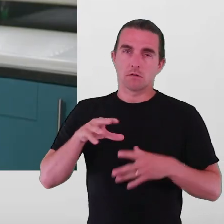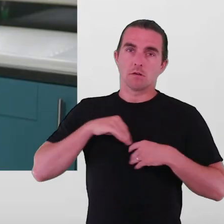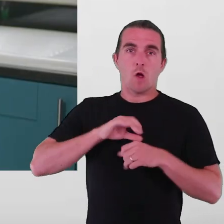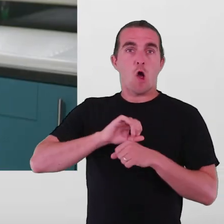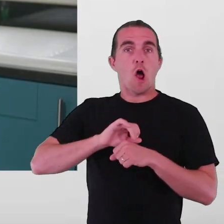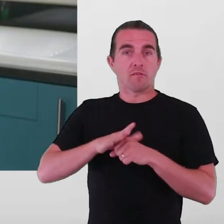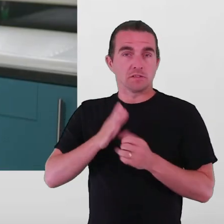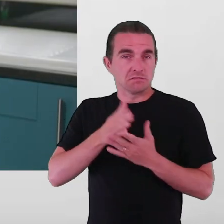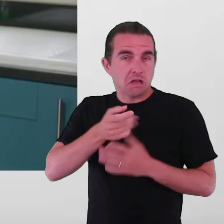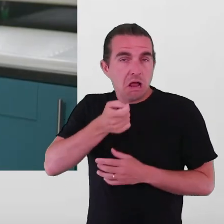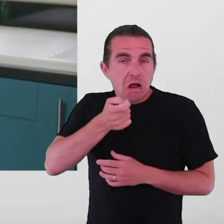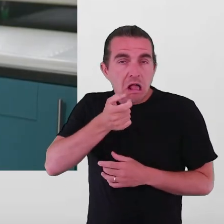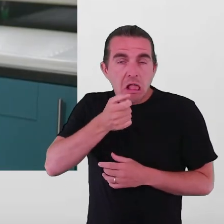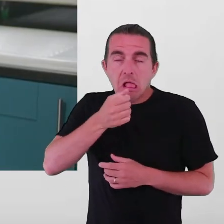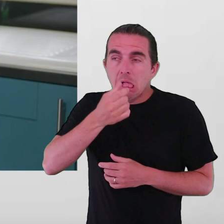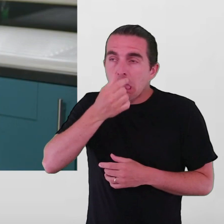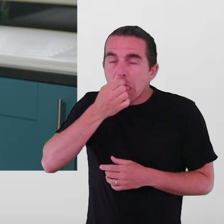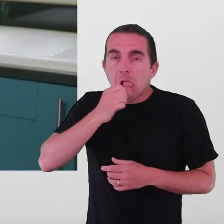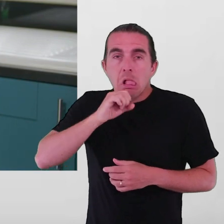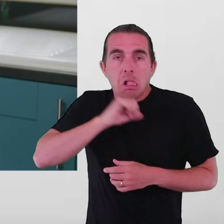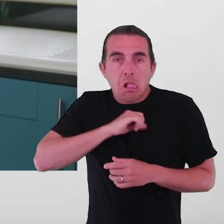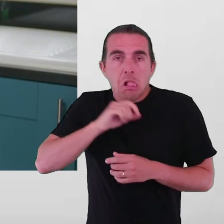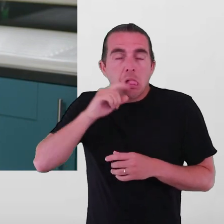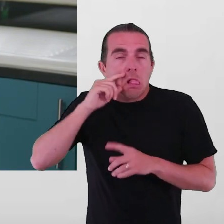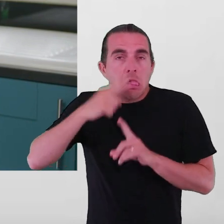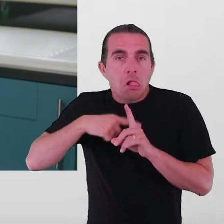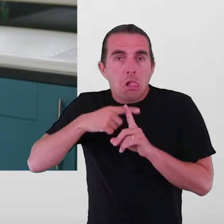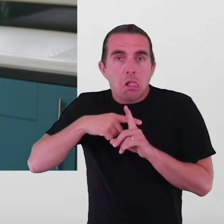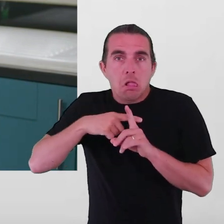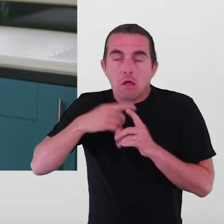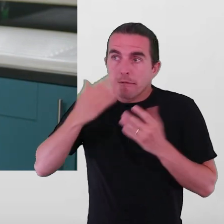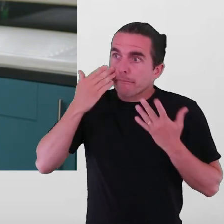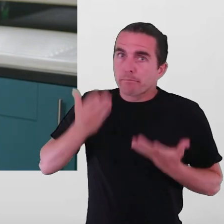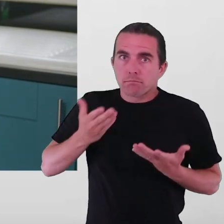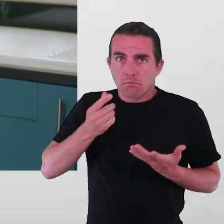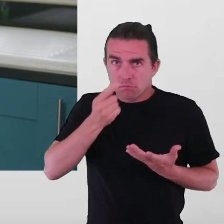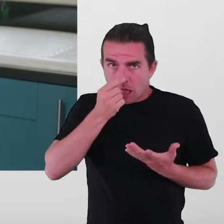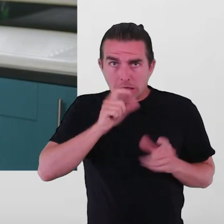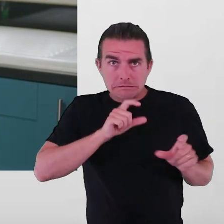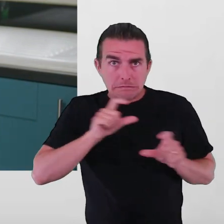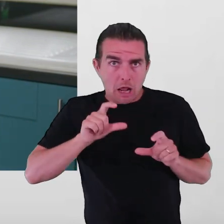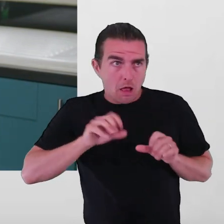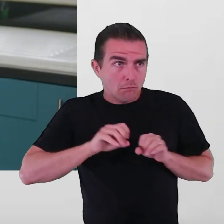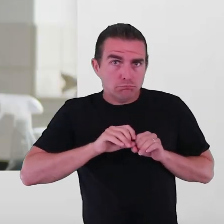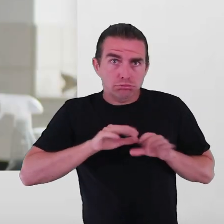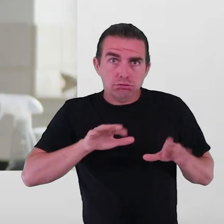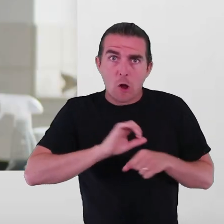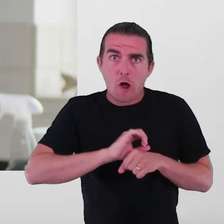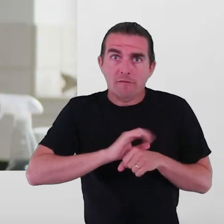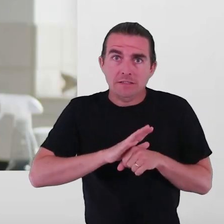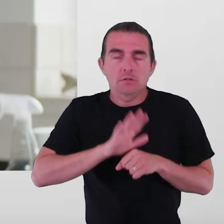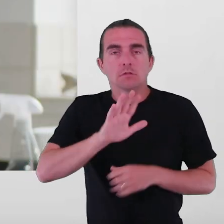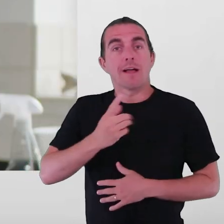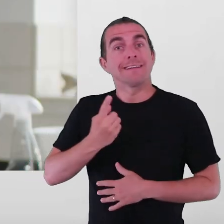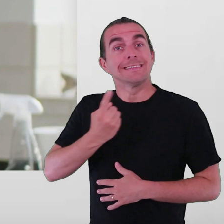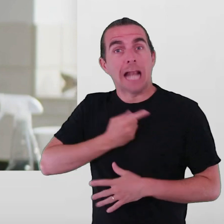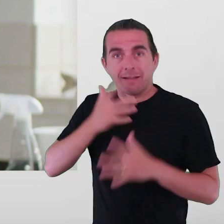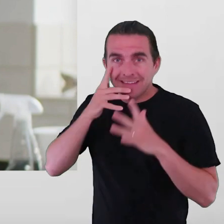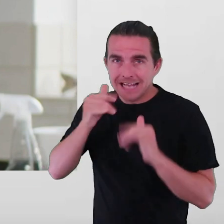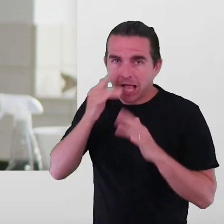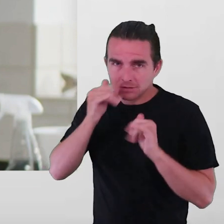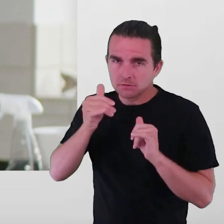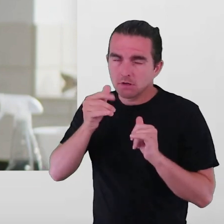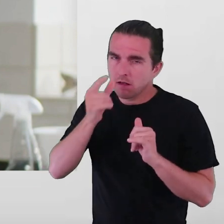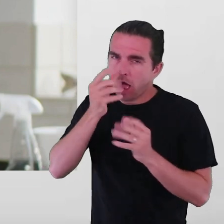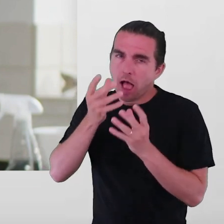Many people with COVID-19 have mild or even no symptoms, but can still spread the virus. With self-testing, we